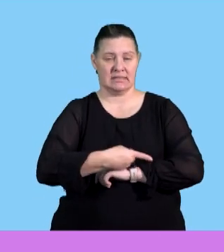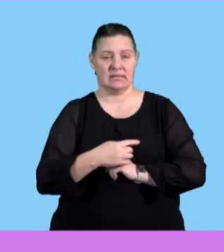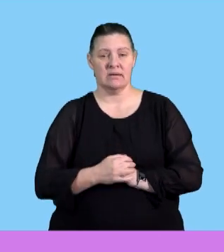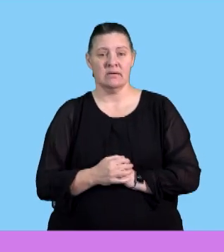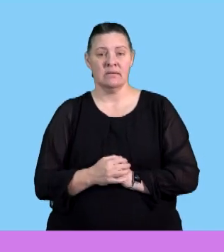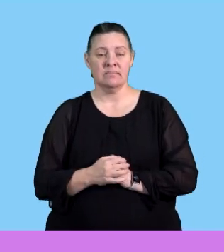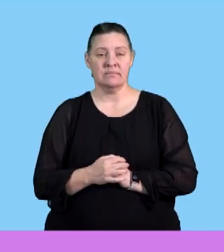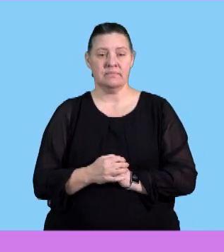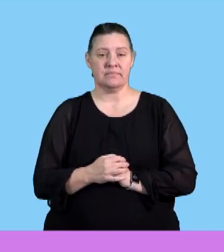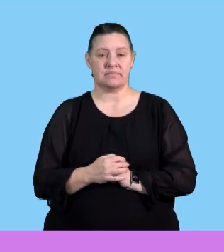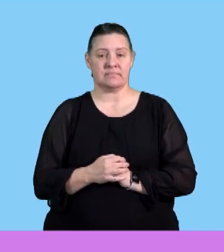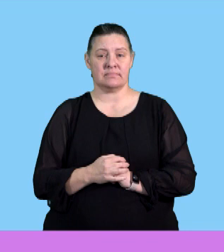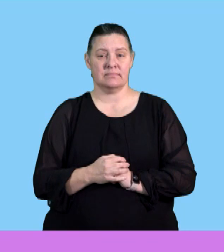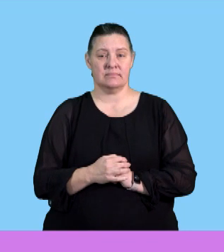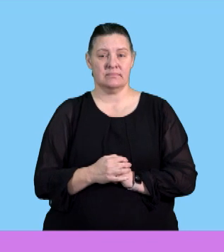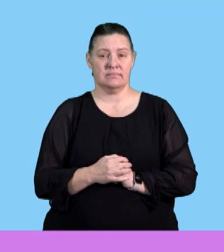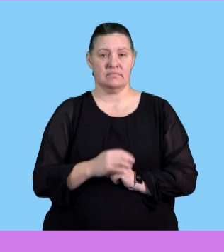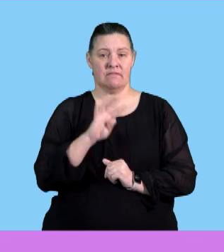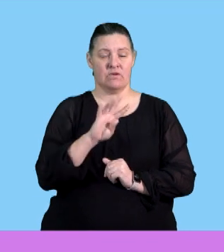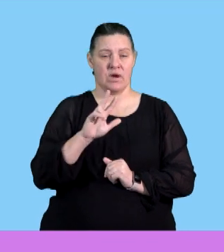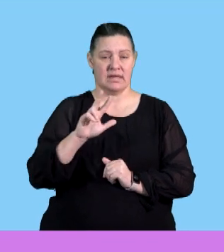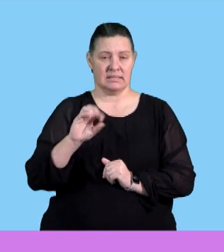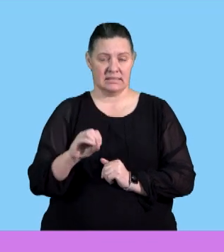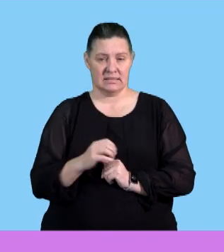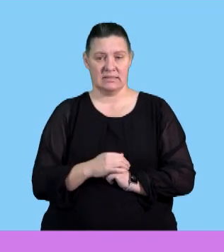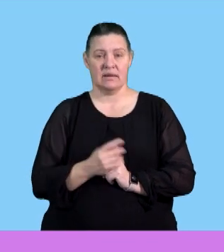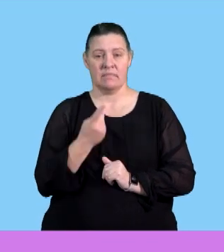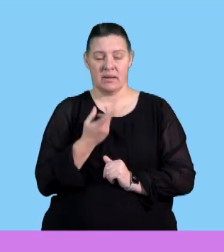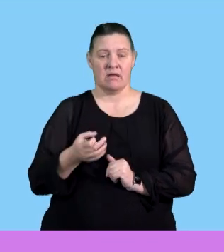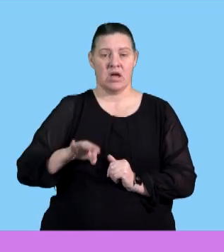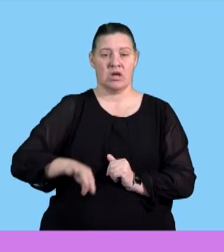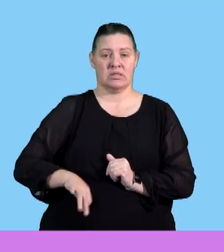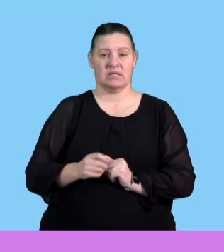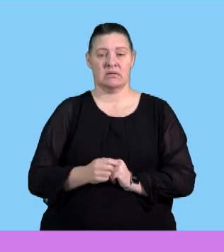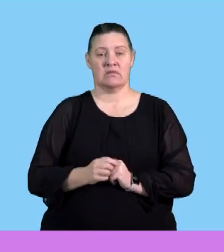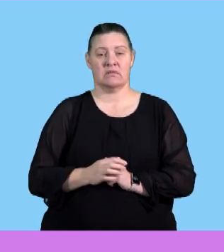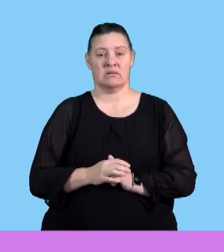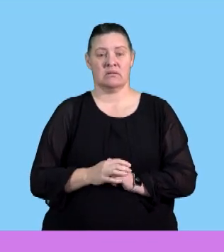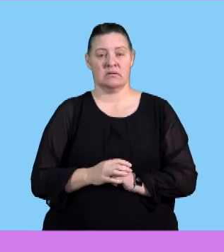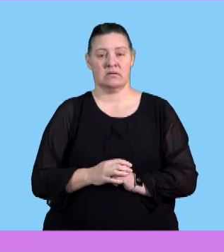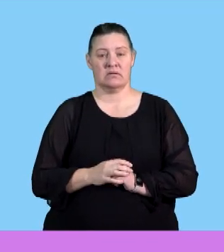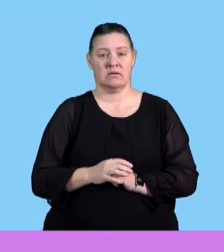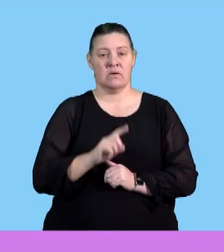days, and you will see then that they earn